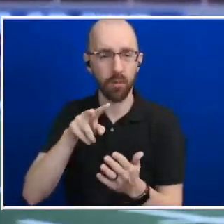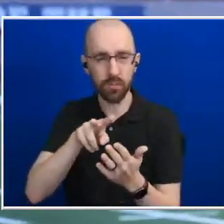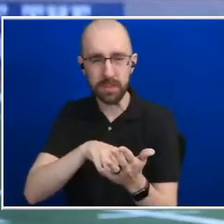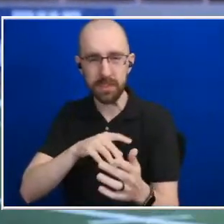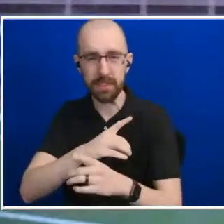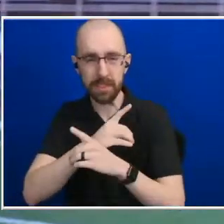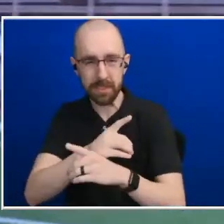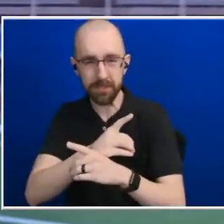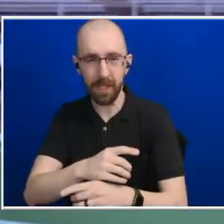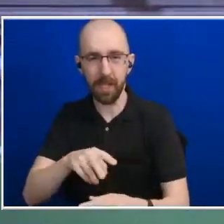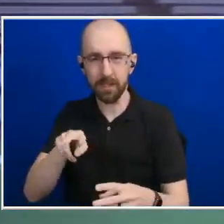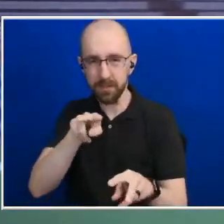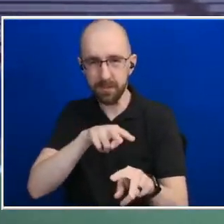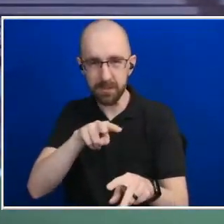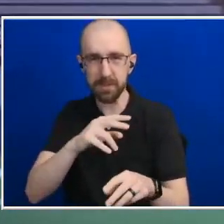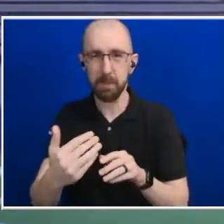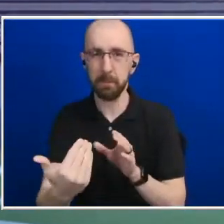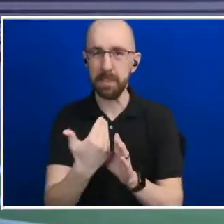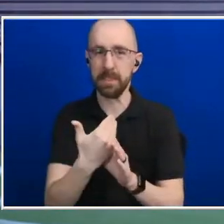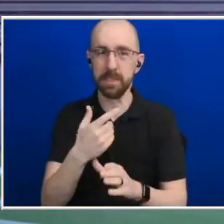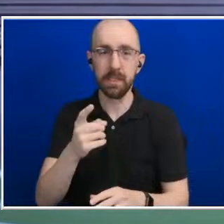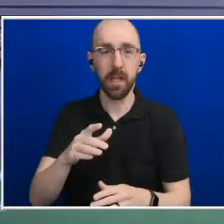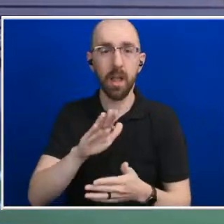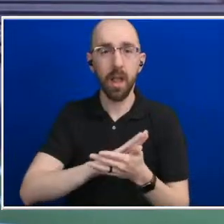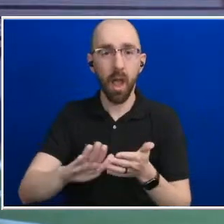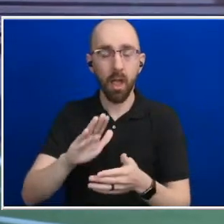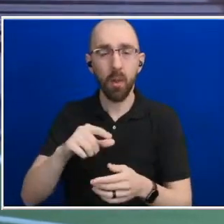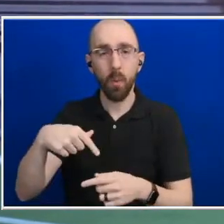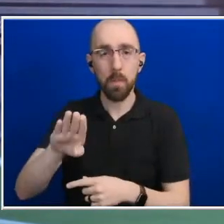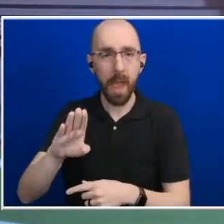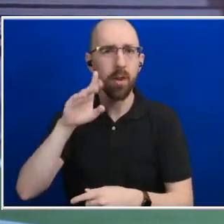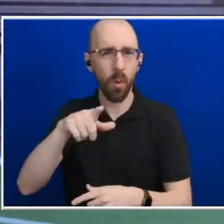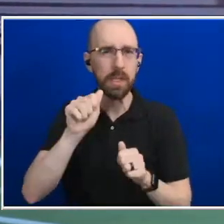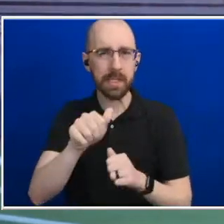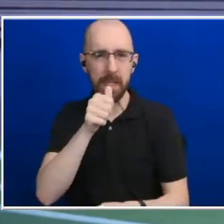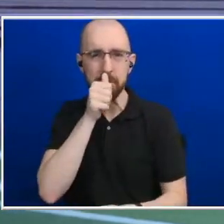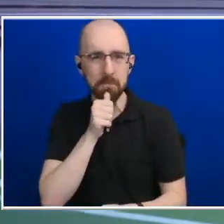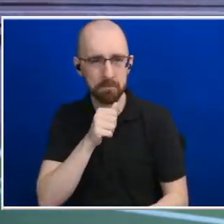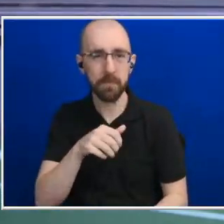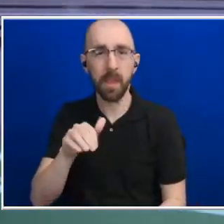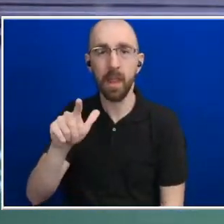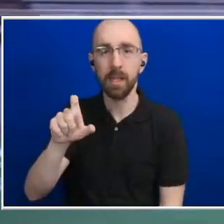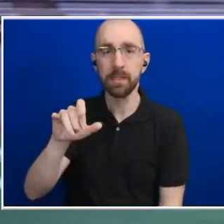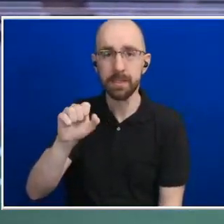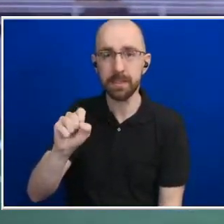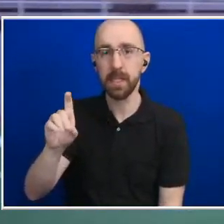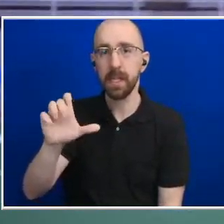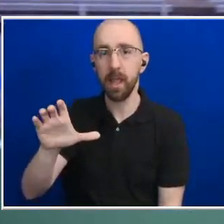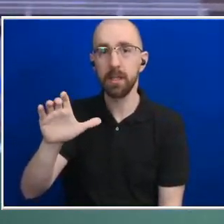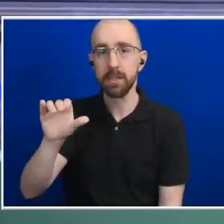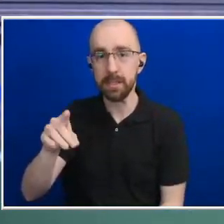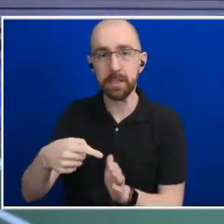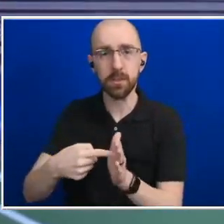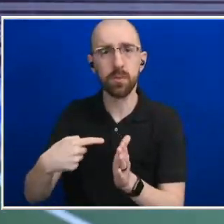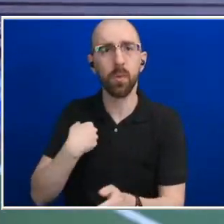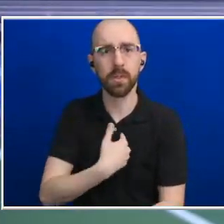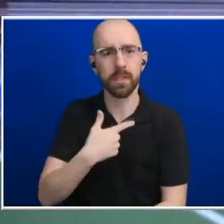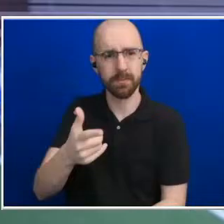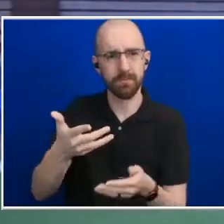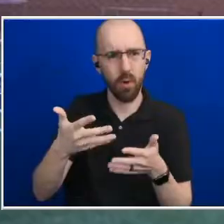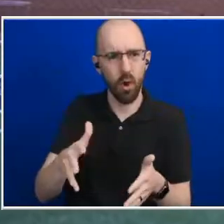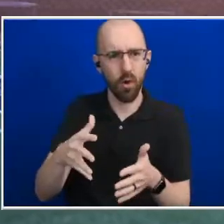the college quarterback knows he can endure it. Alexis Del Cid shows us this young man has already, though, endured